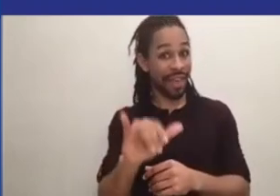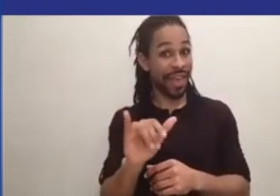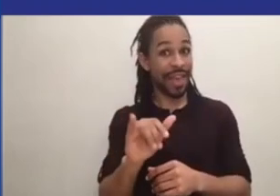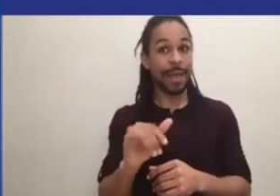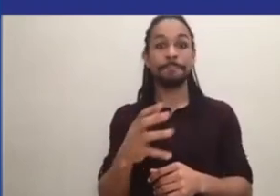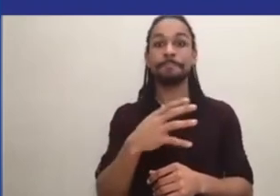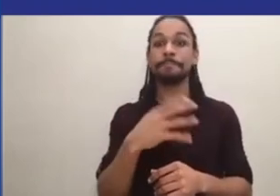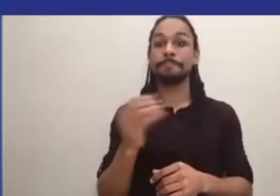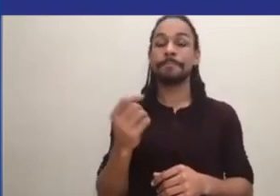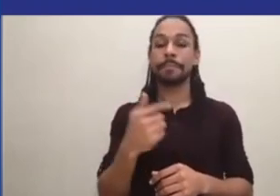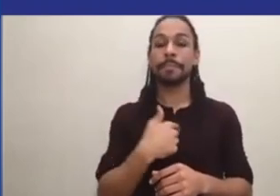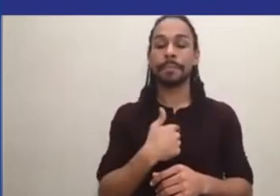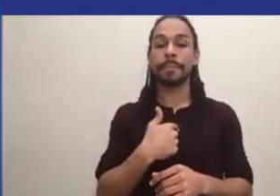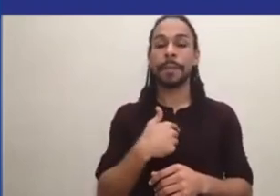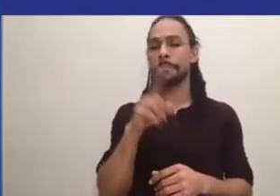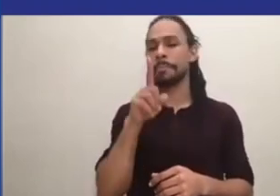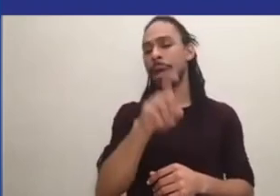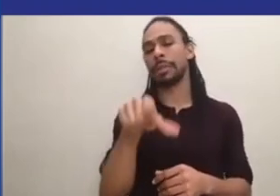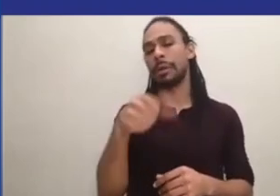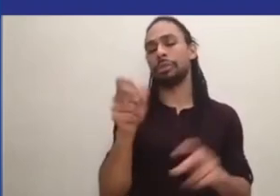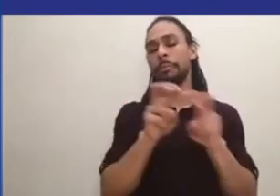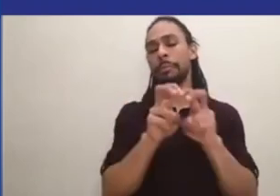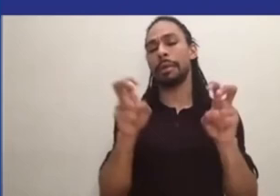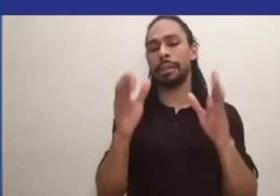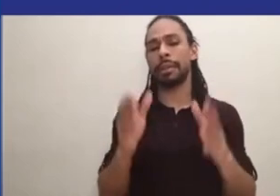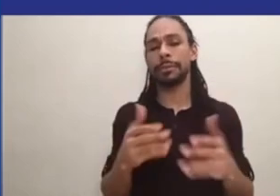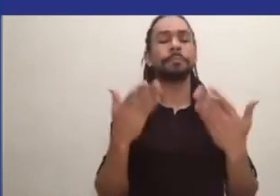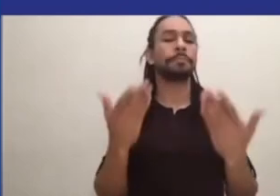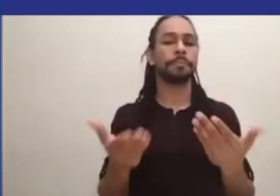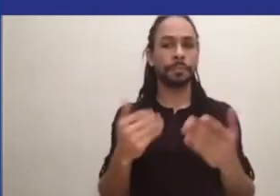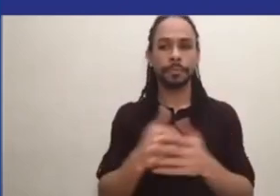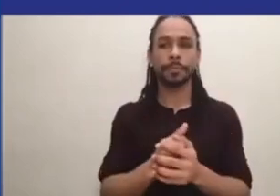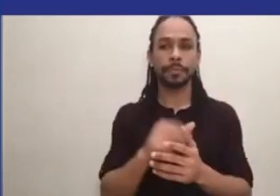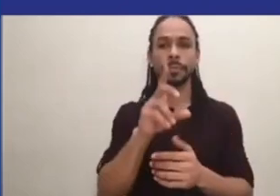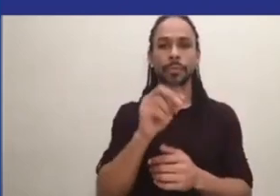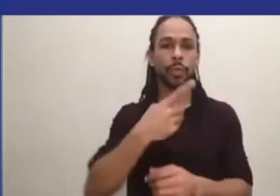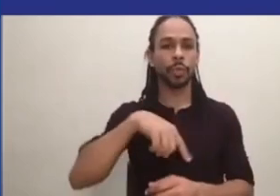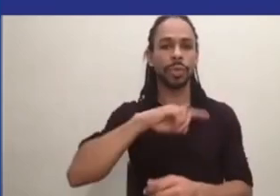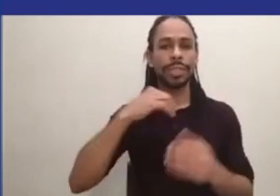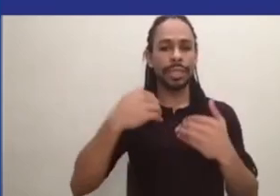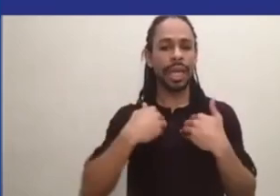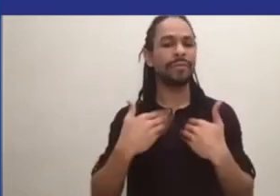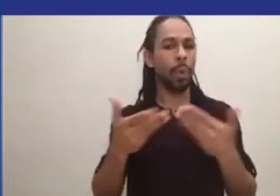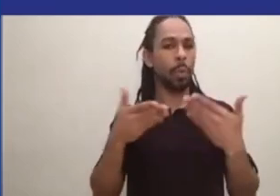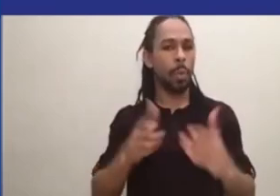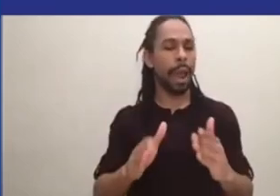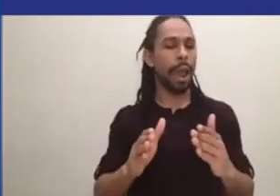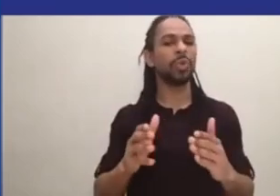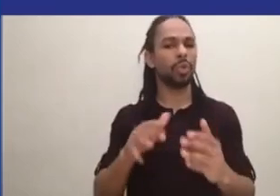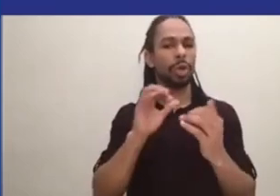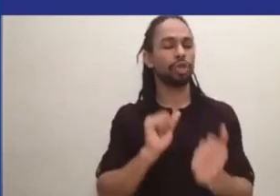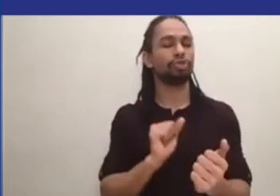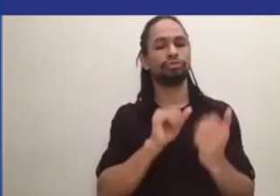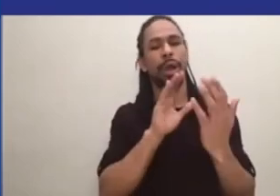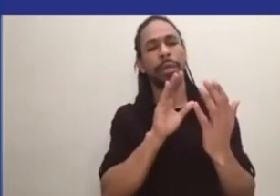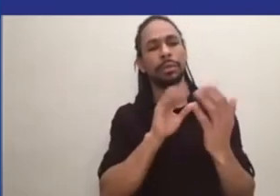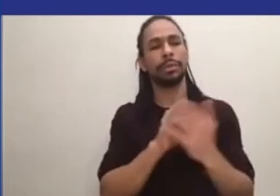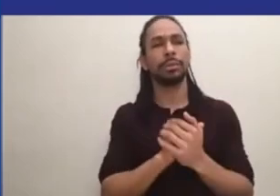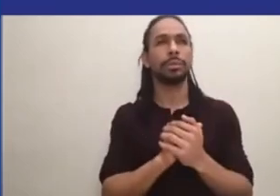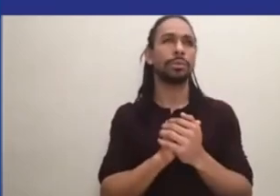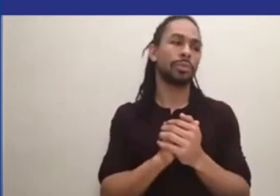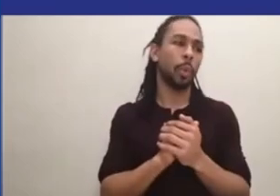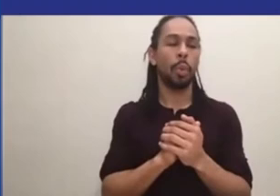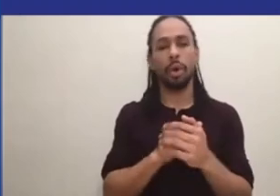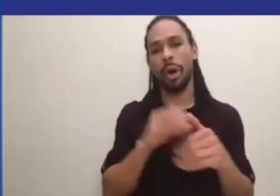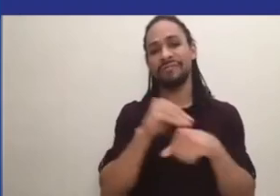let me put it to the other panelists. Is there a way to address or give advice to